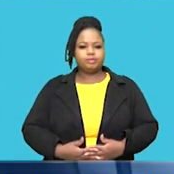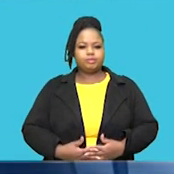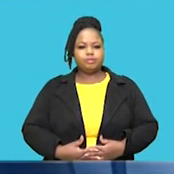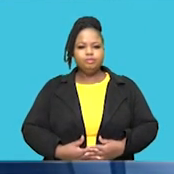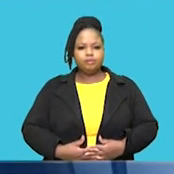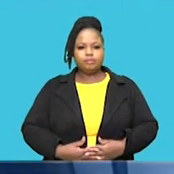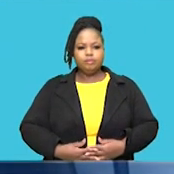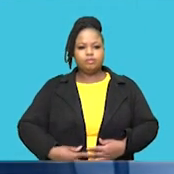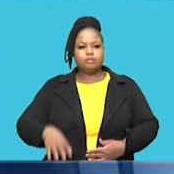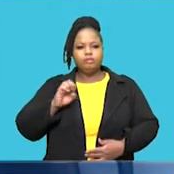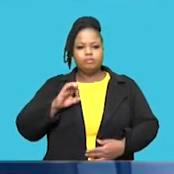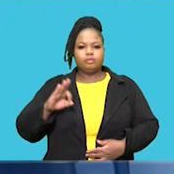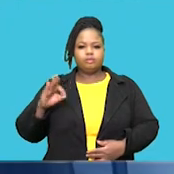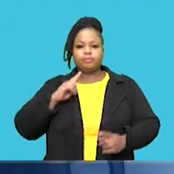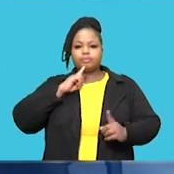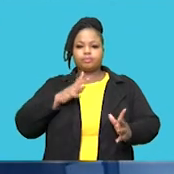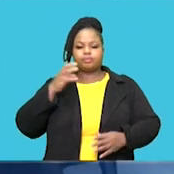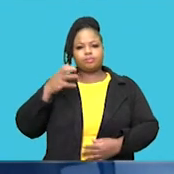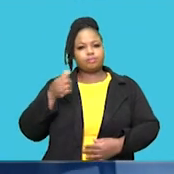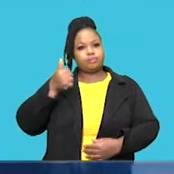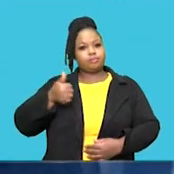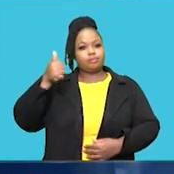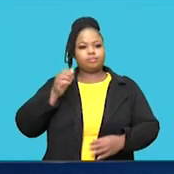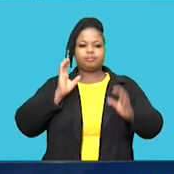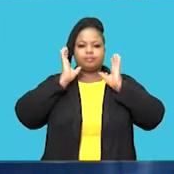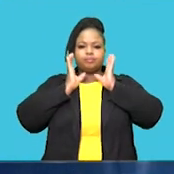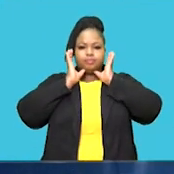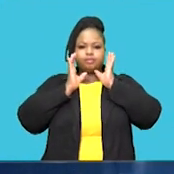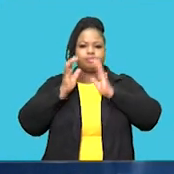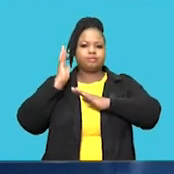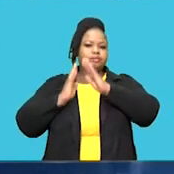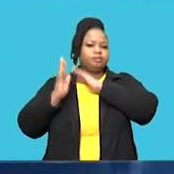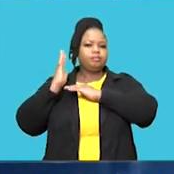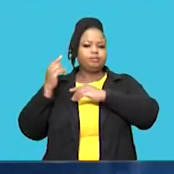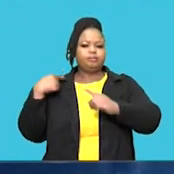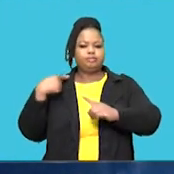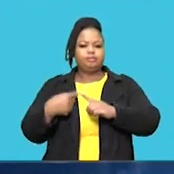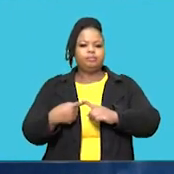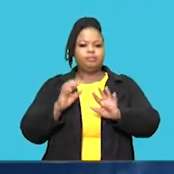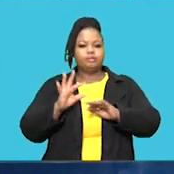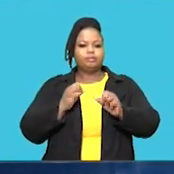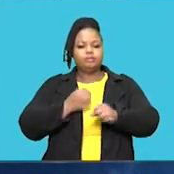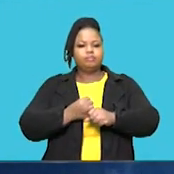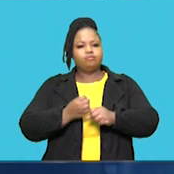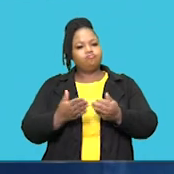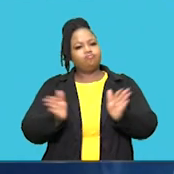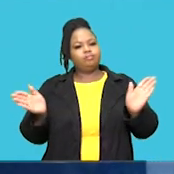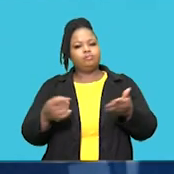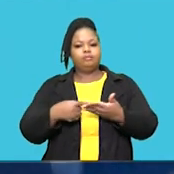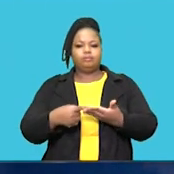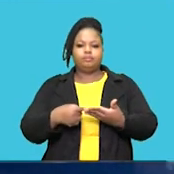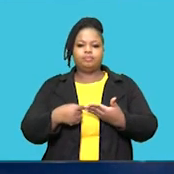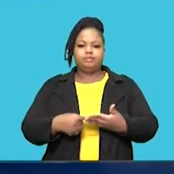The EFF Commander-in-Chief Julius Malema discusses the party's history over the course of its first 10 years in an open discussion with